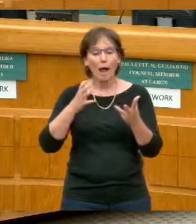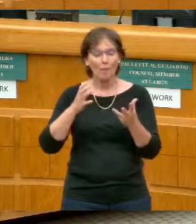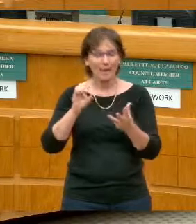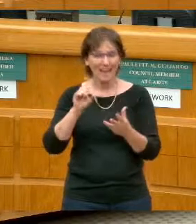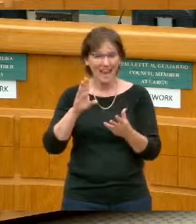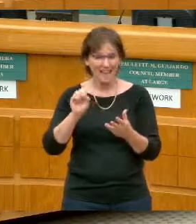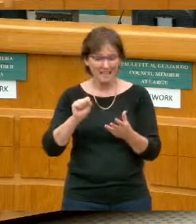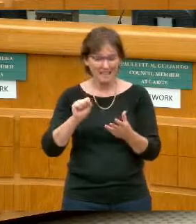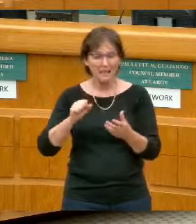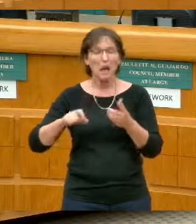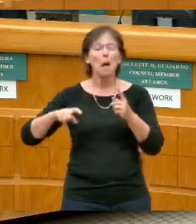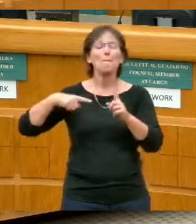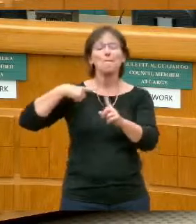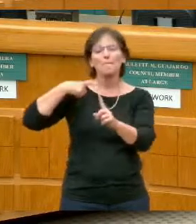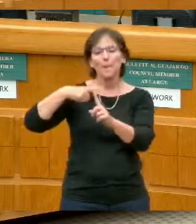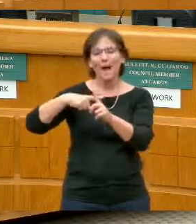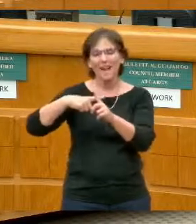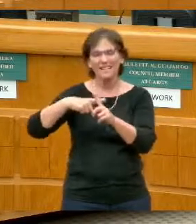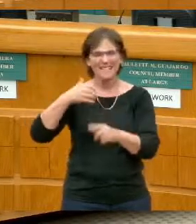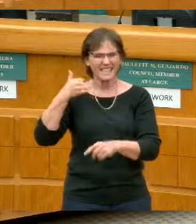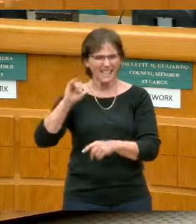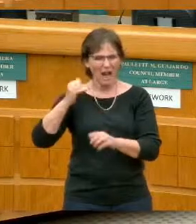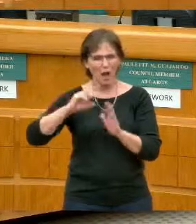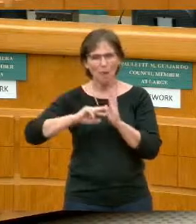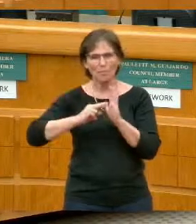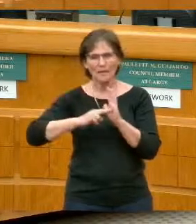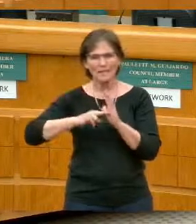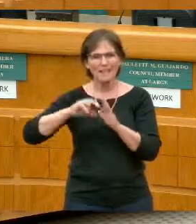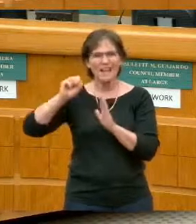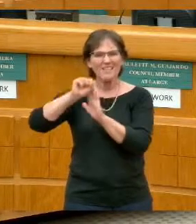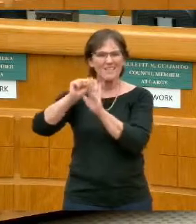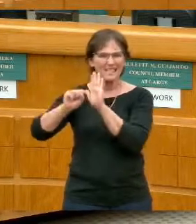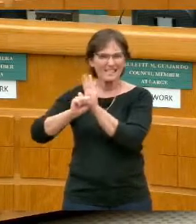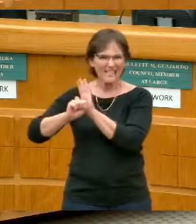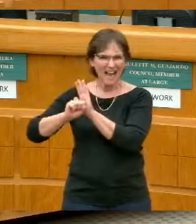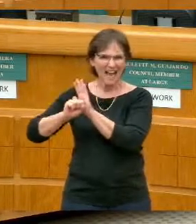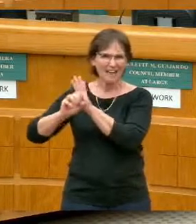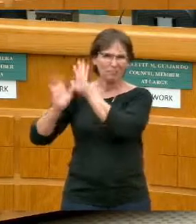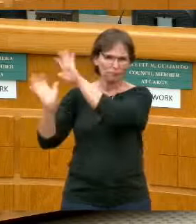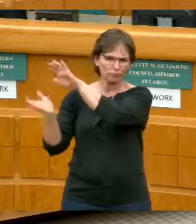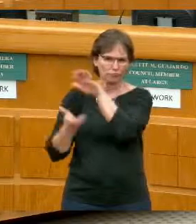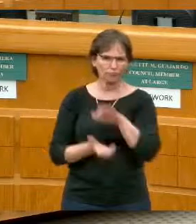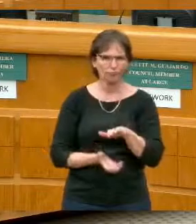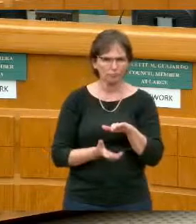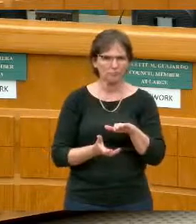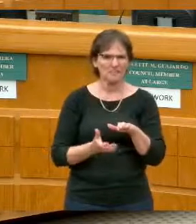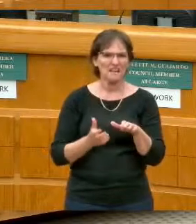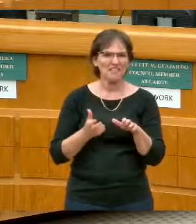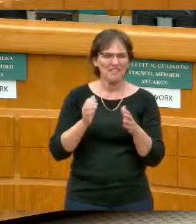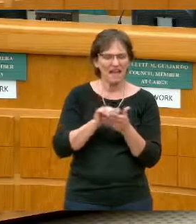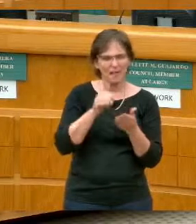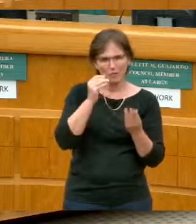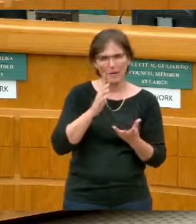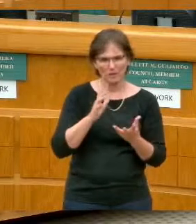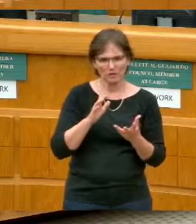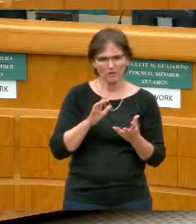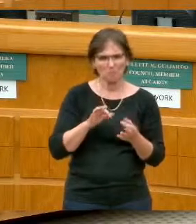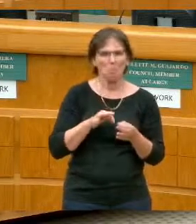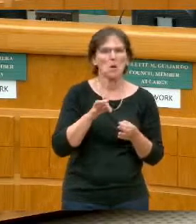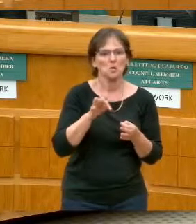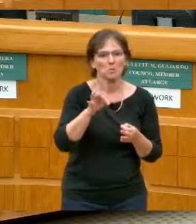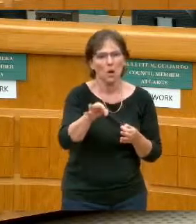in yellow, and so they put them on the actual dates that the labs were actually performed, and they're on the peaks.